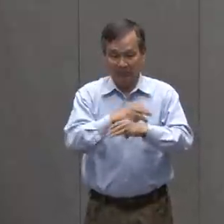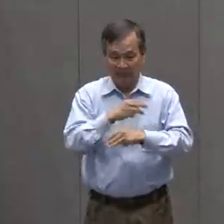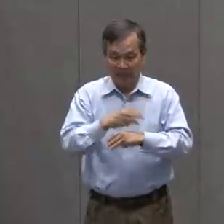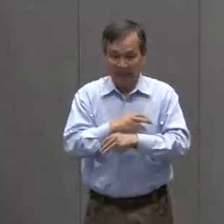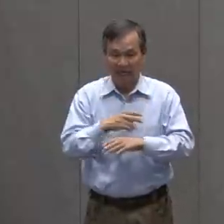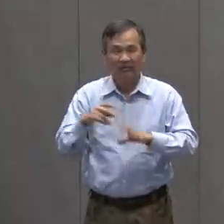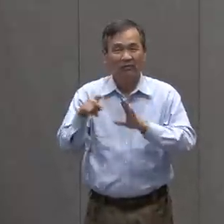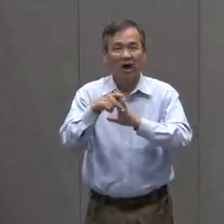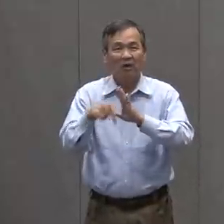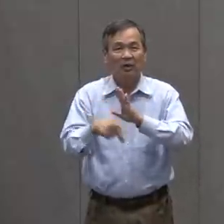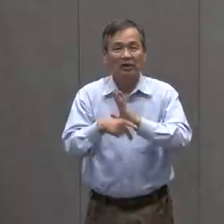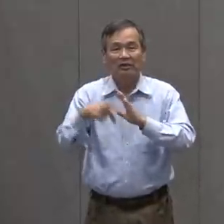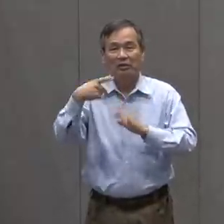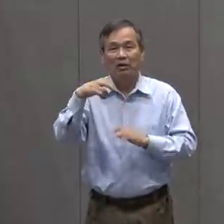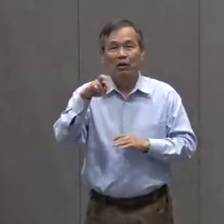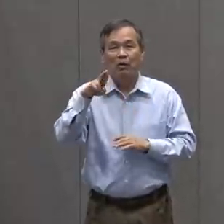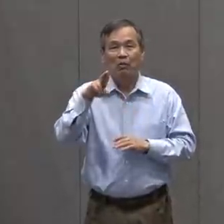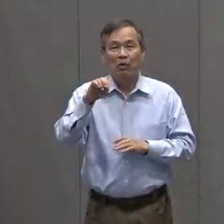about